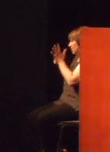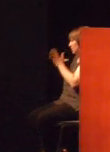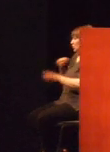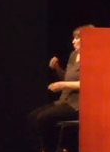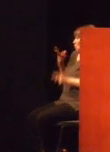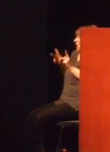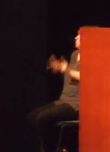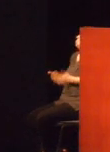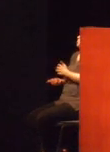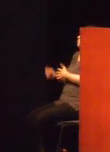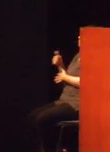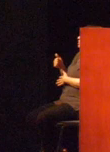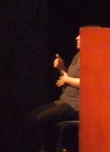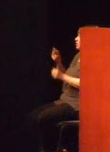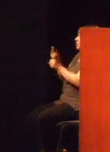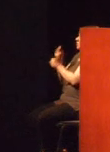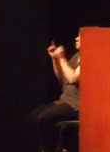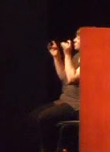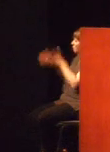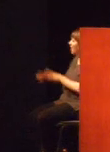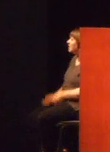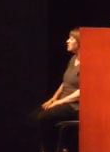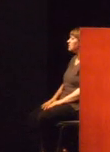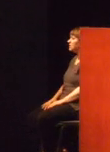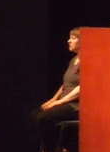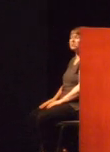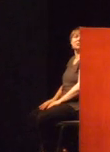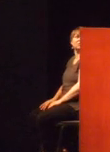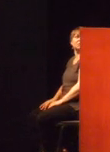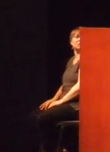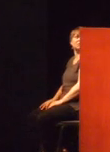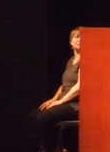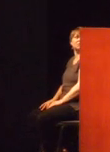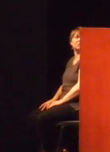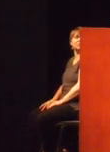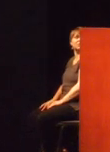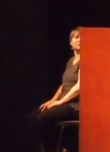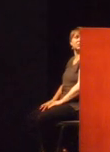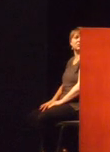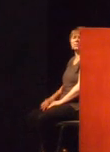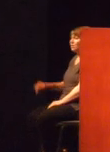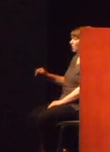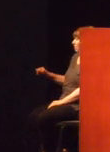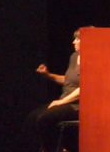superior to all other people, and they use violence to get other people to buy into that system. And it's like, okay, check, don't do